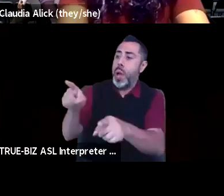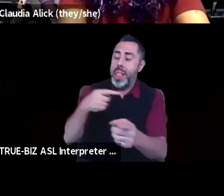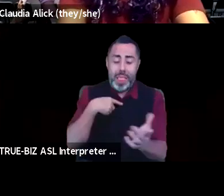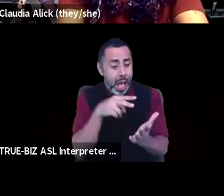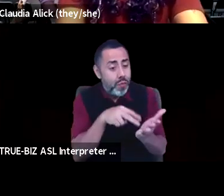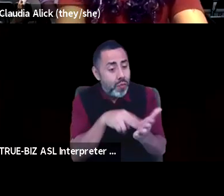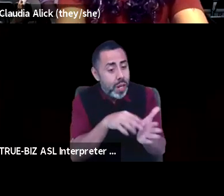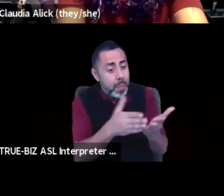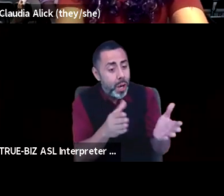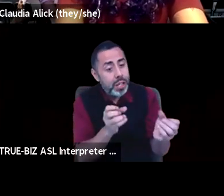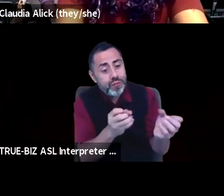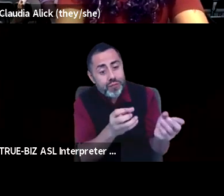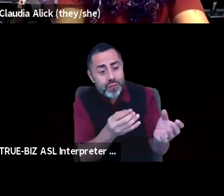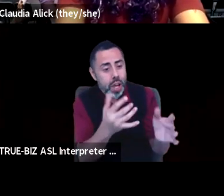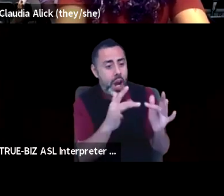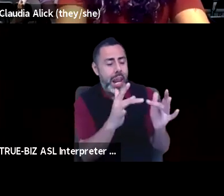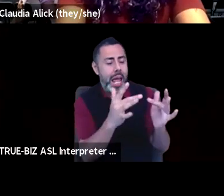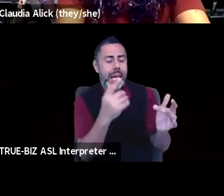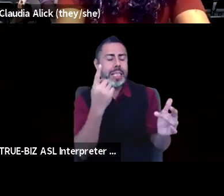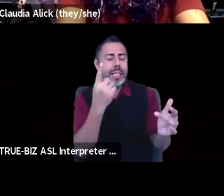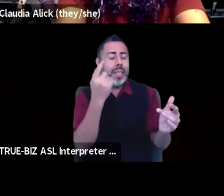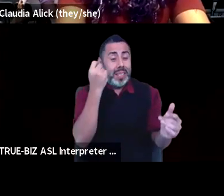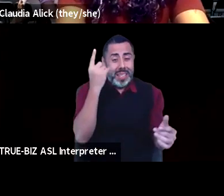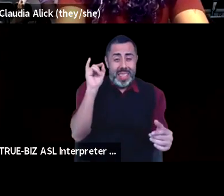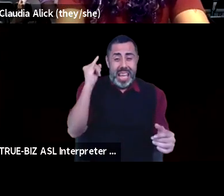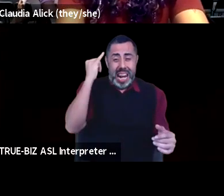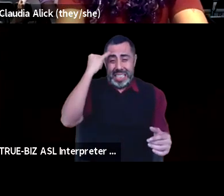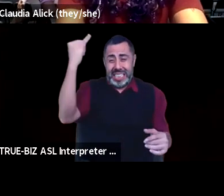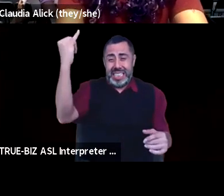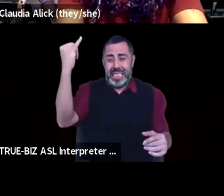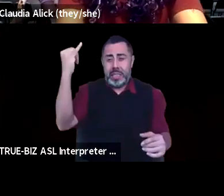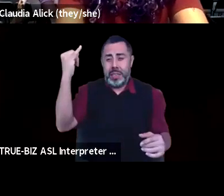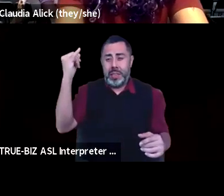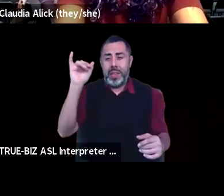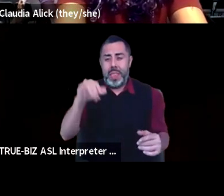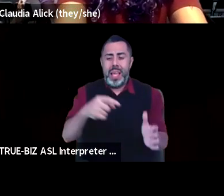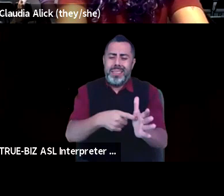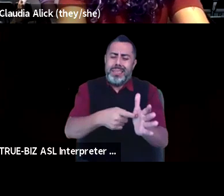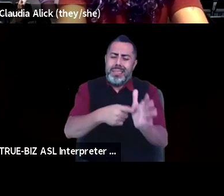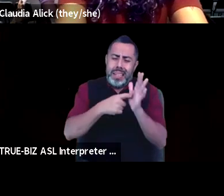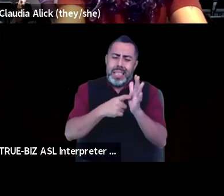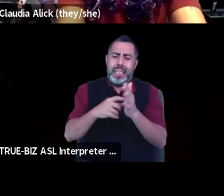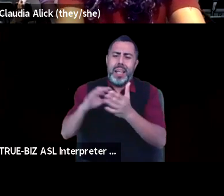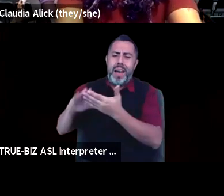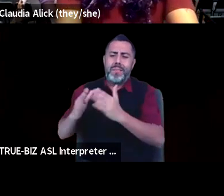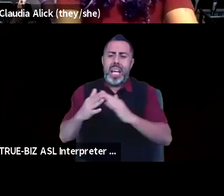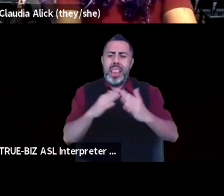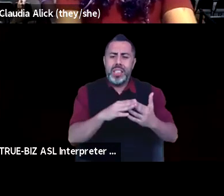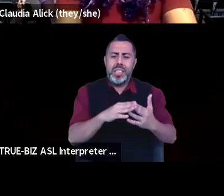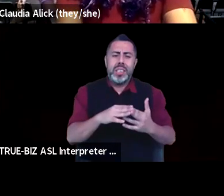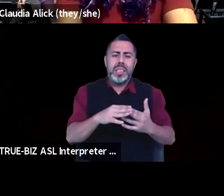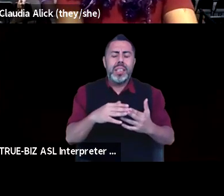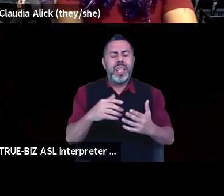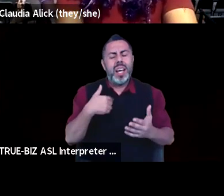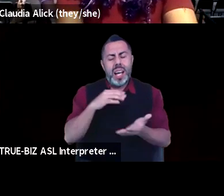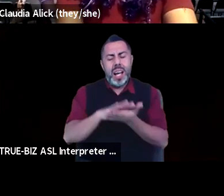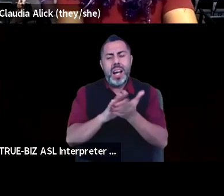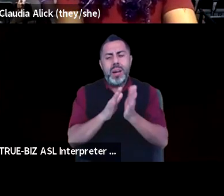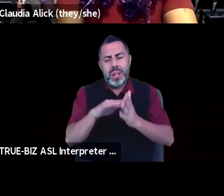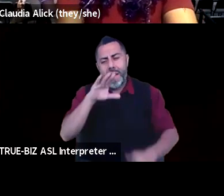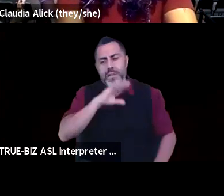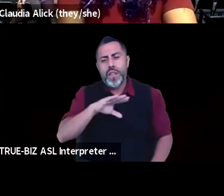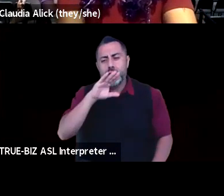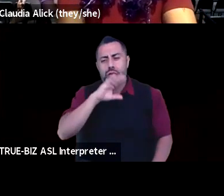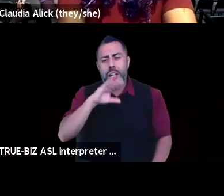online. This idea of it takes a village is something that I got frustrated hearing when I had